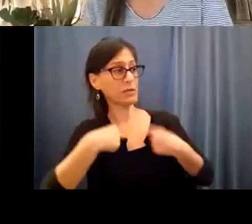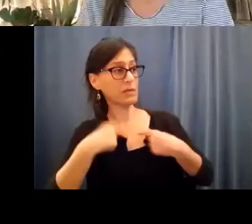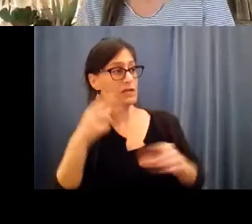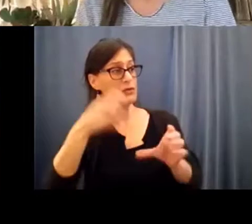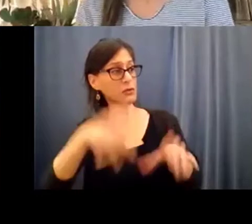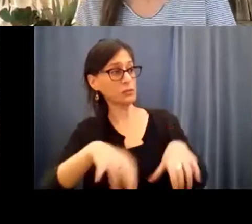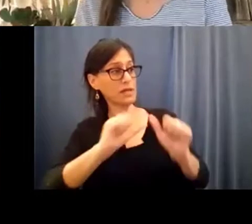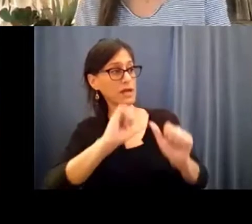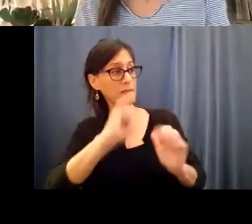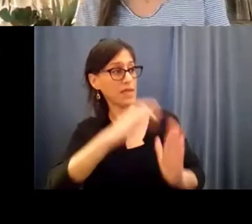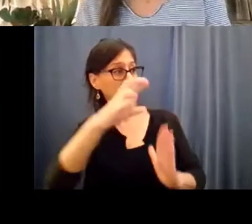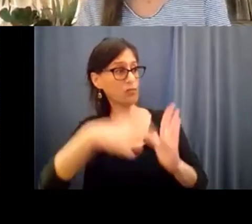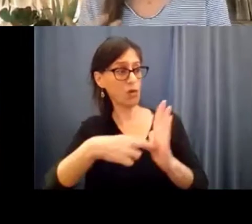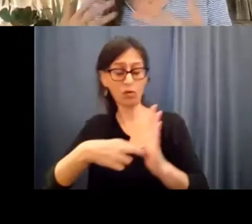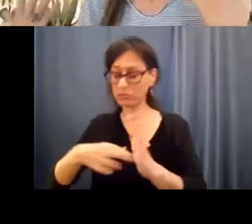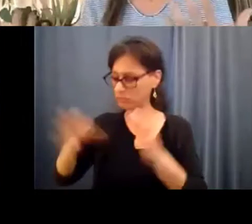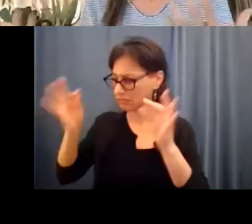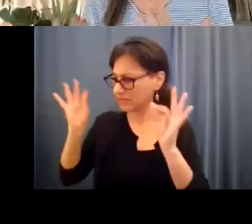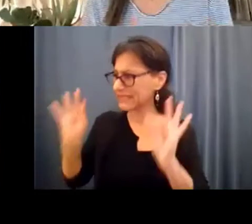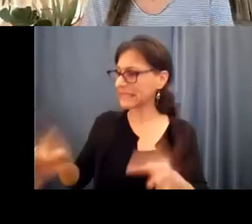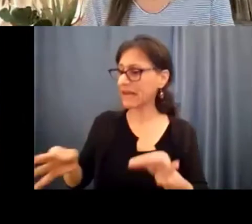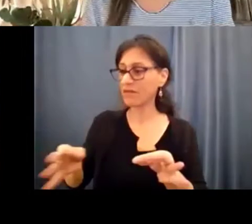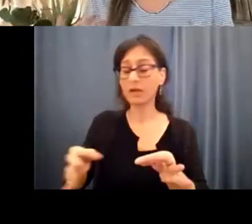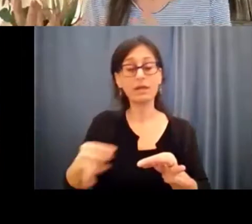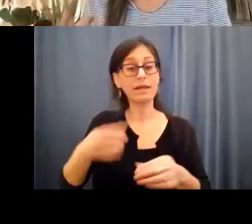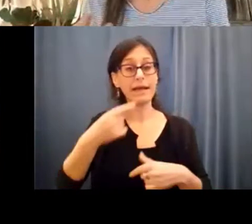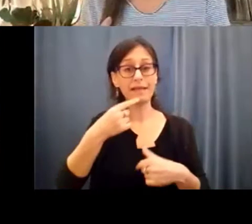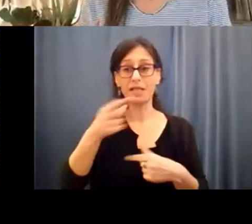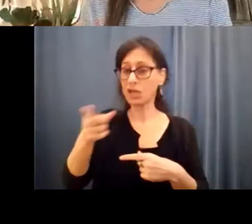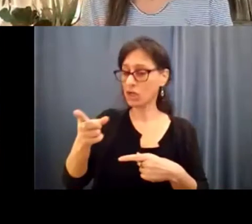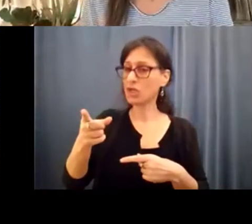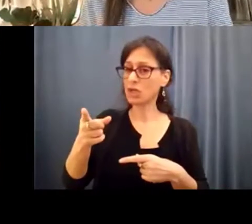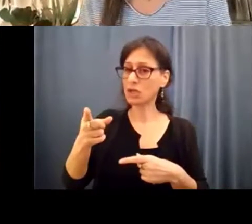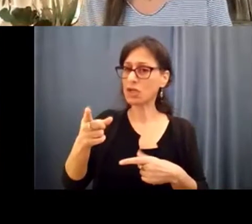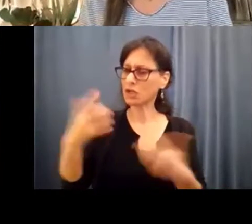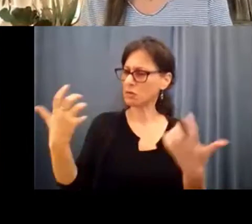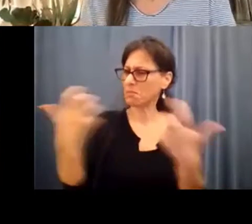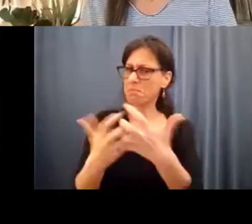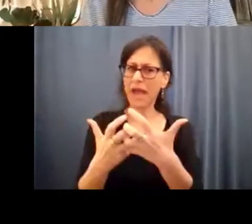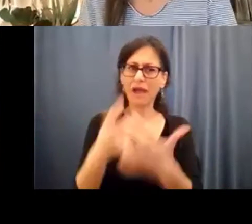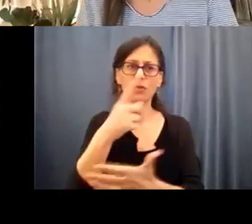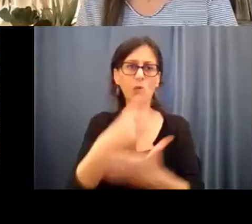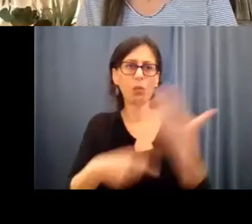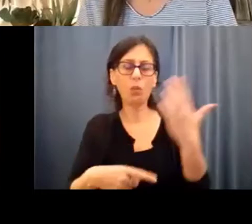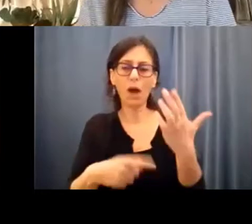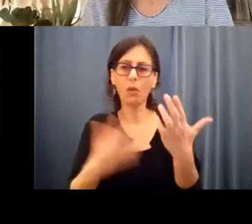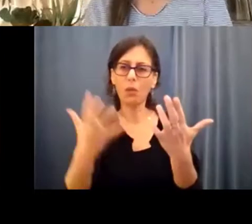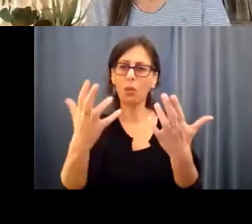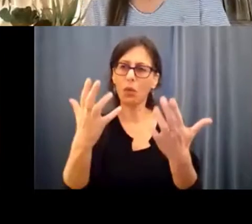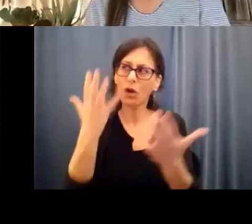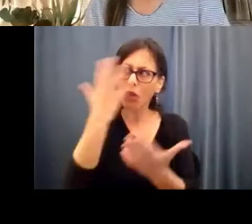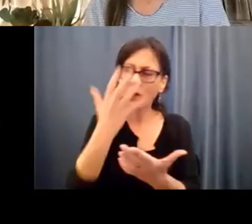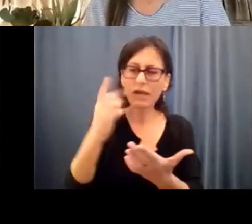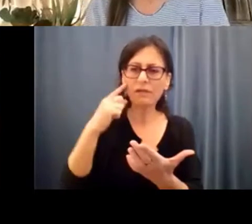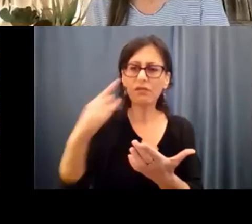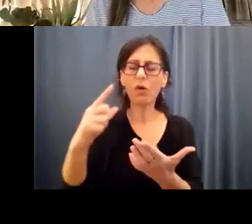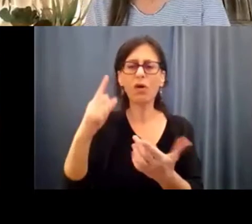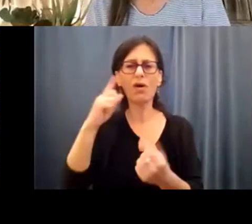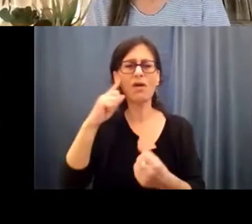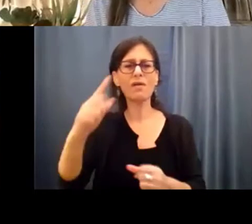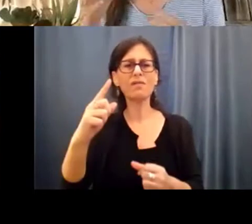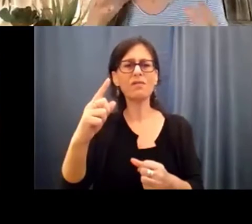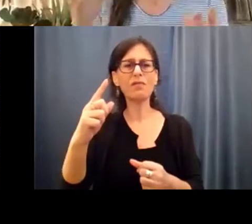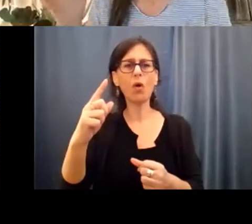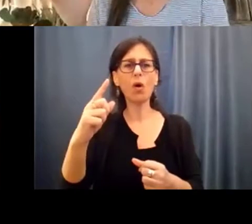to fill this role? And I said, absolutely. Like, you fit a lot of the bill of what we're looking for. And to me, visually